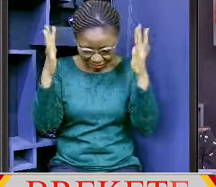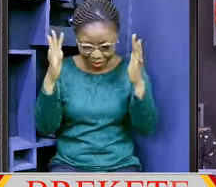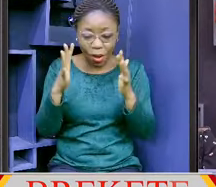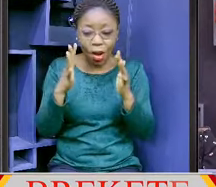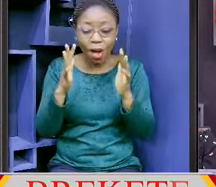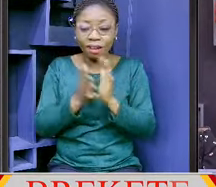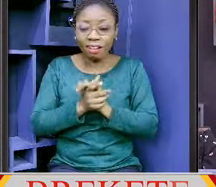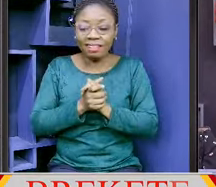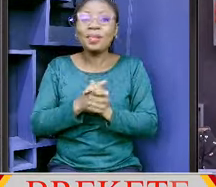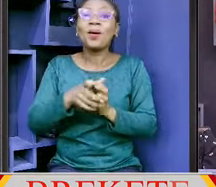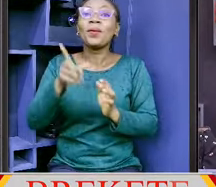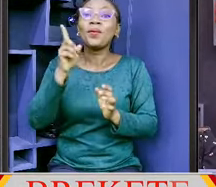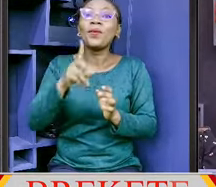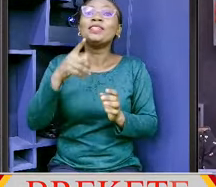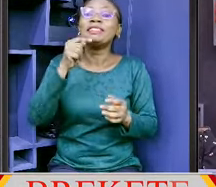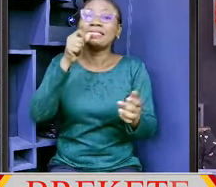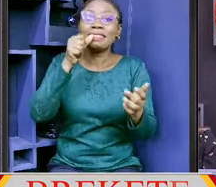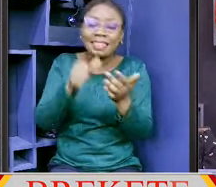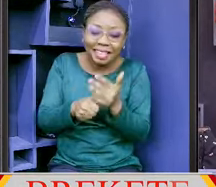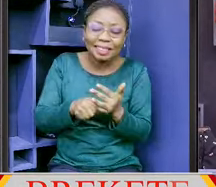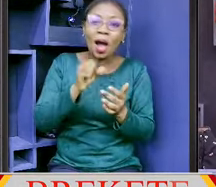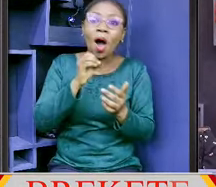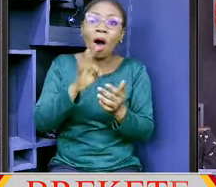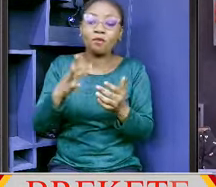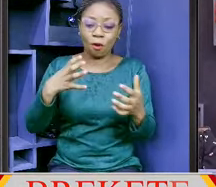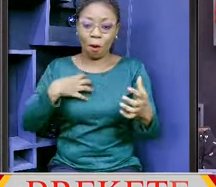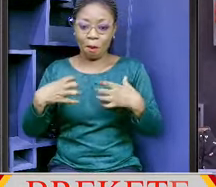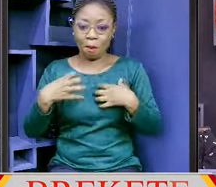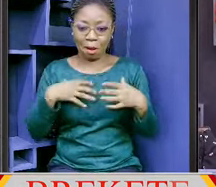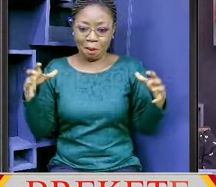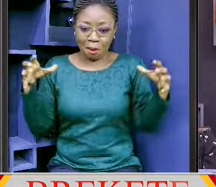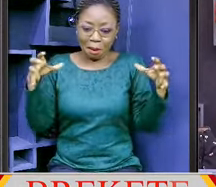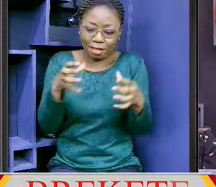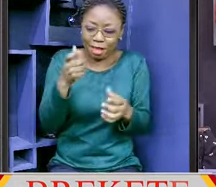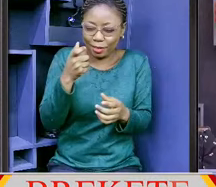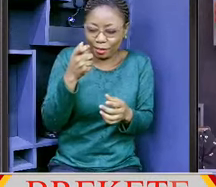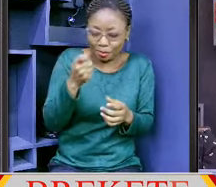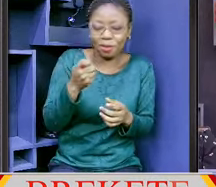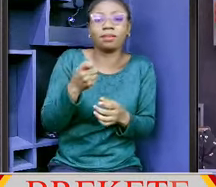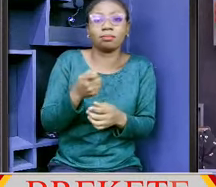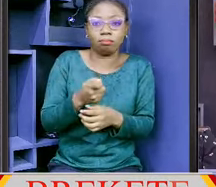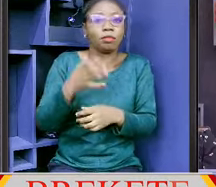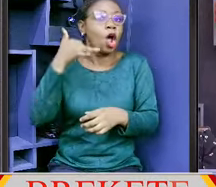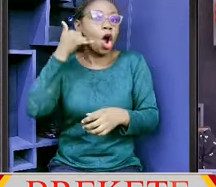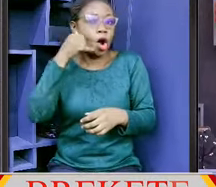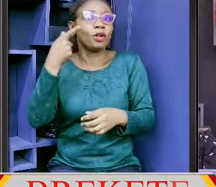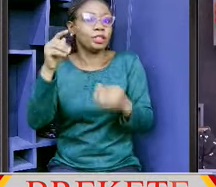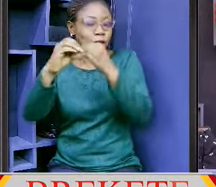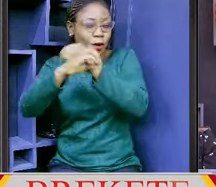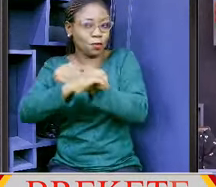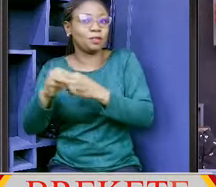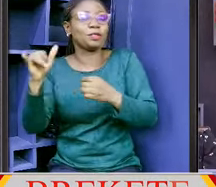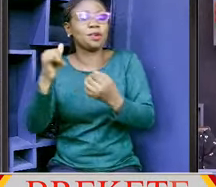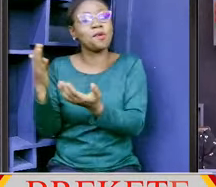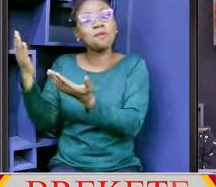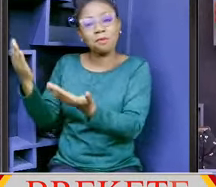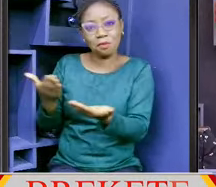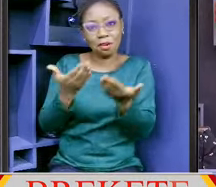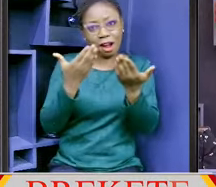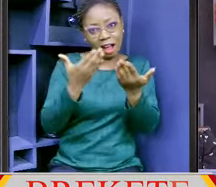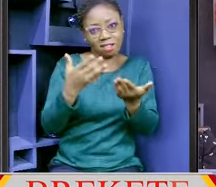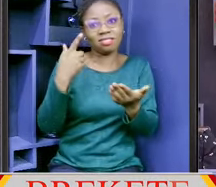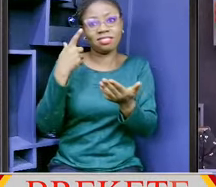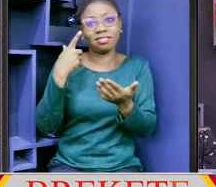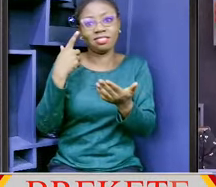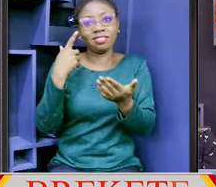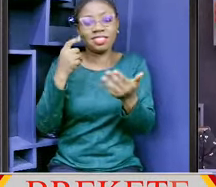Thank you, sir. Once the letter of complaint don't gather small, you call the office. They go come carry motor, come collect the letter of